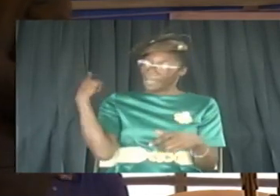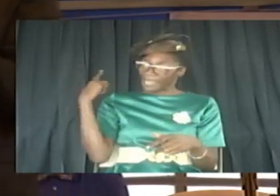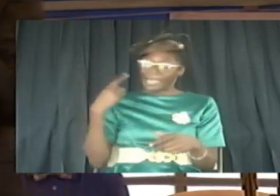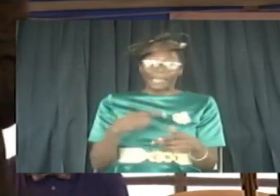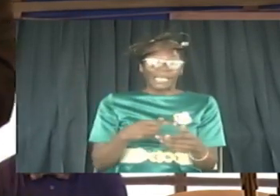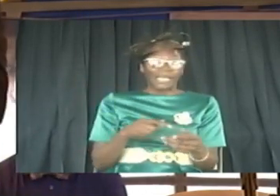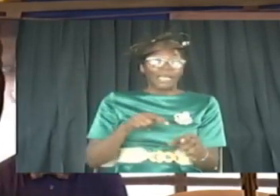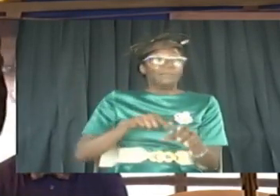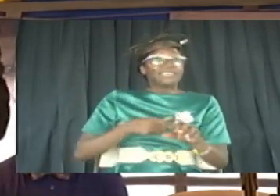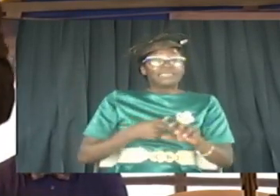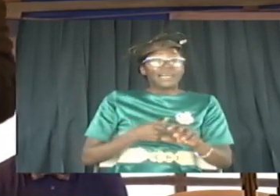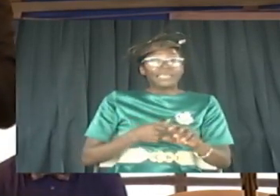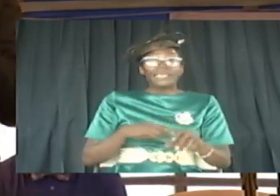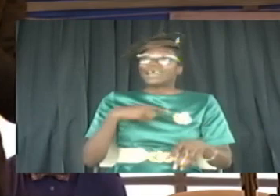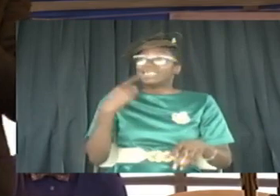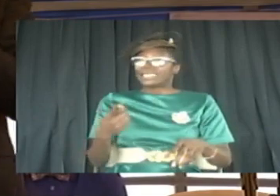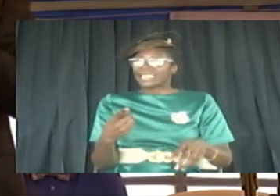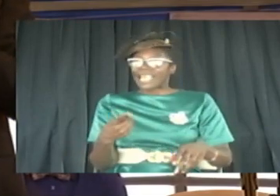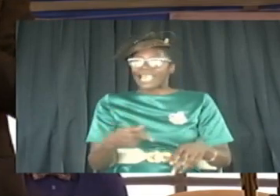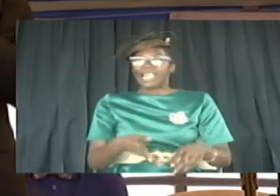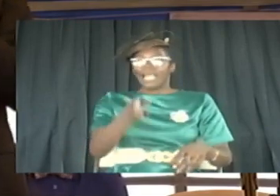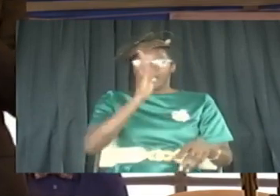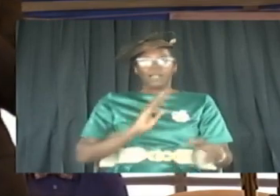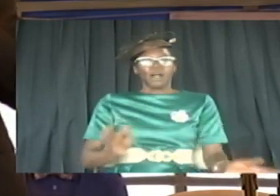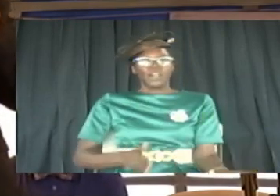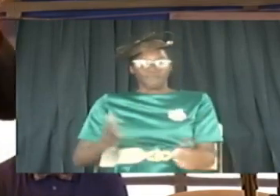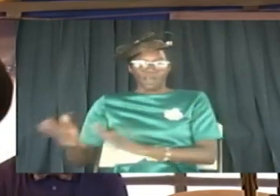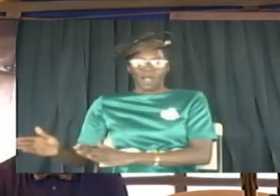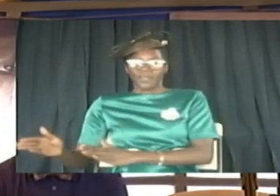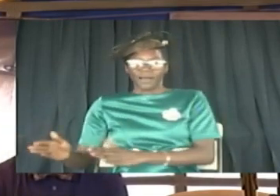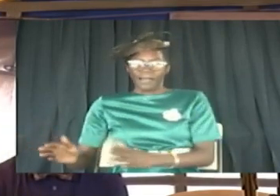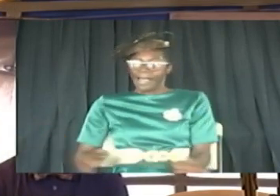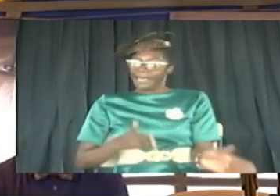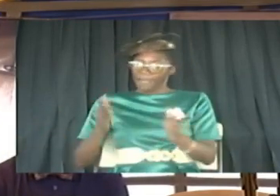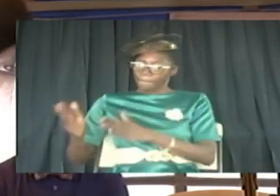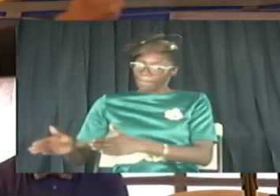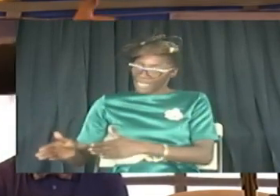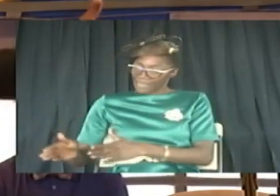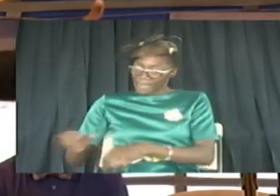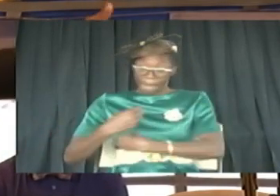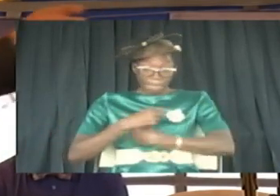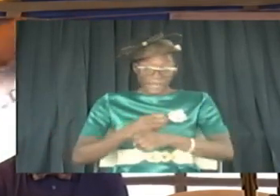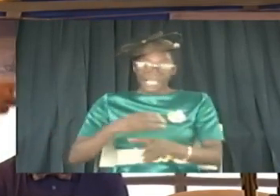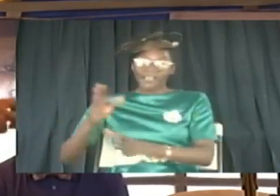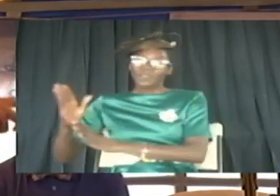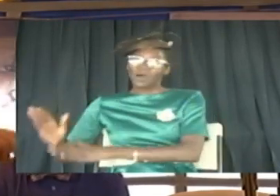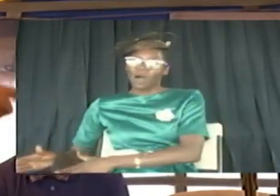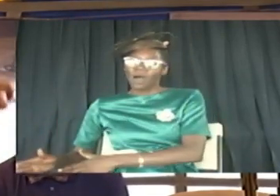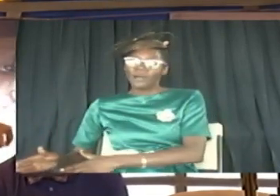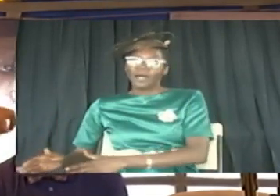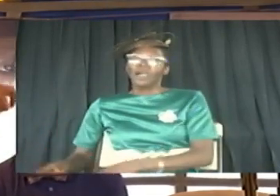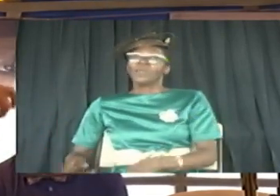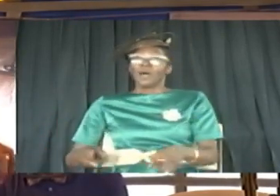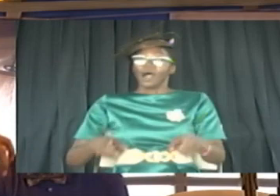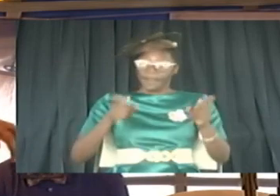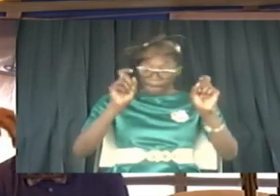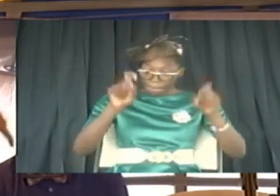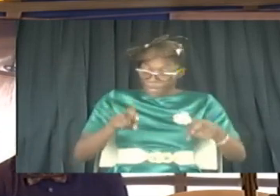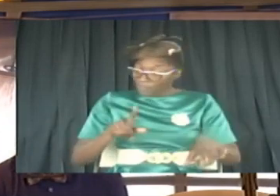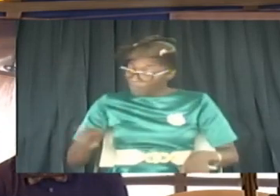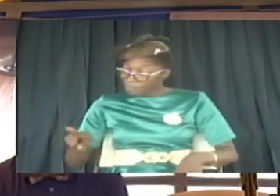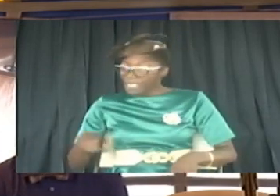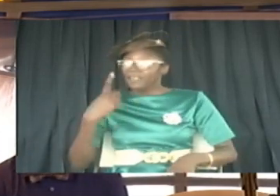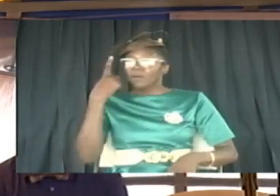God of order, and he was the one that established the order that the older must be the one to receive